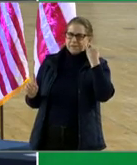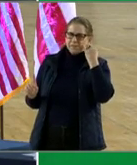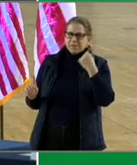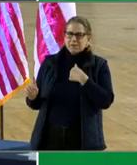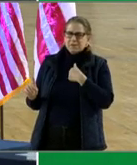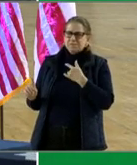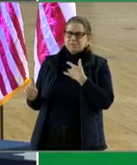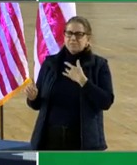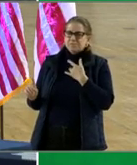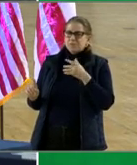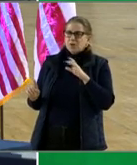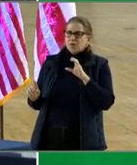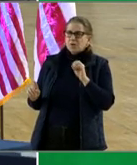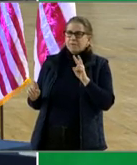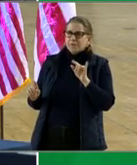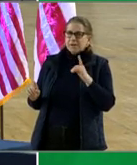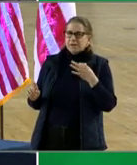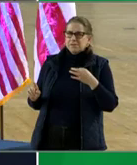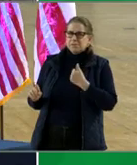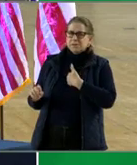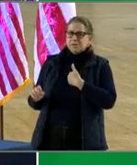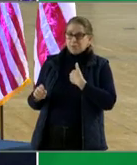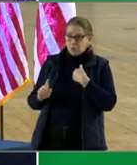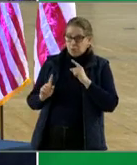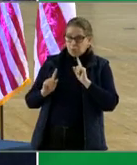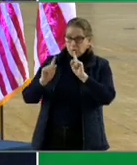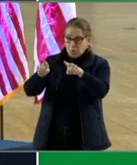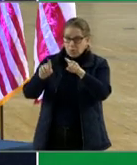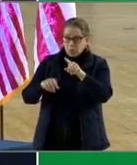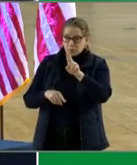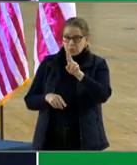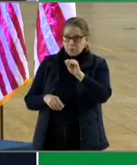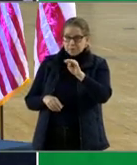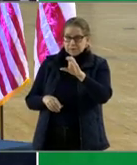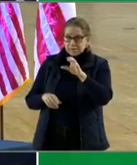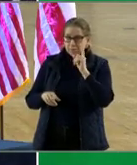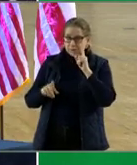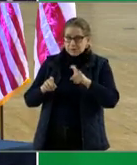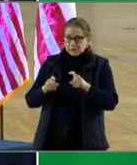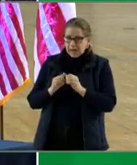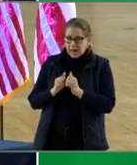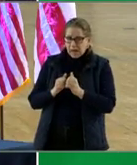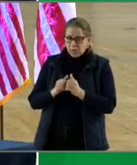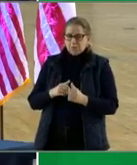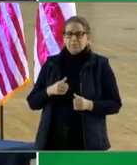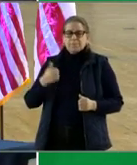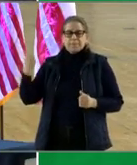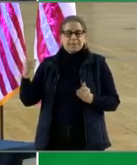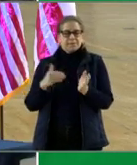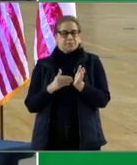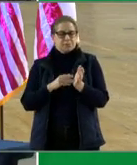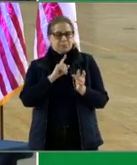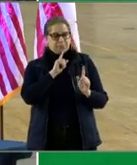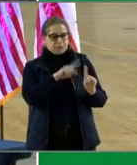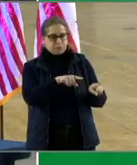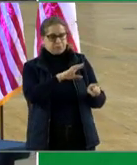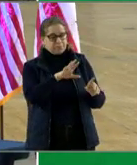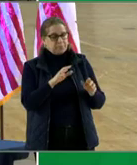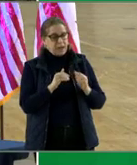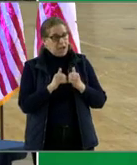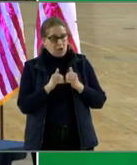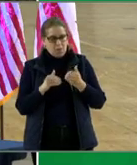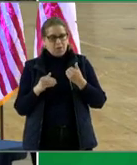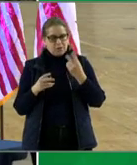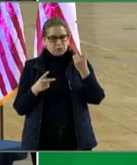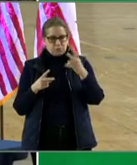so we have 2 ways that individuals can be tested. So the need for testing is still determined by